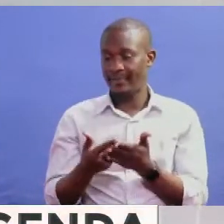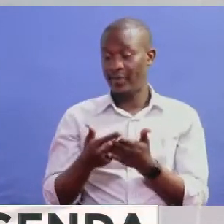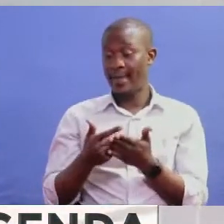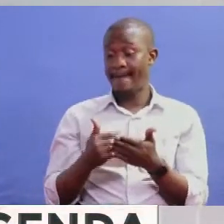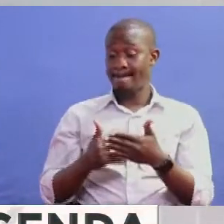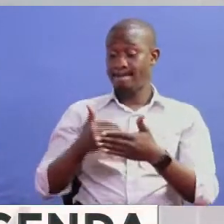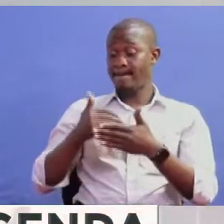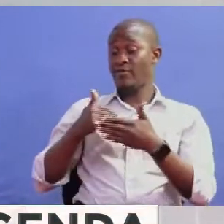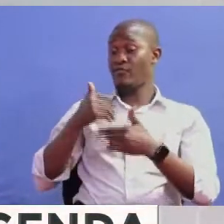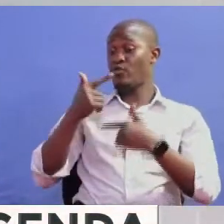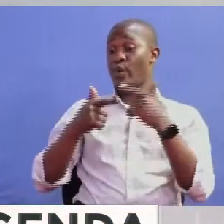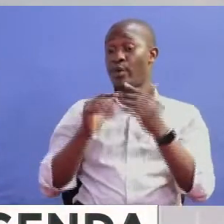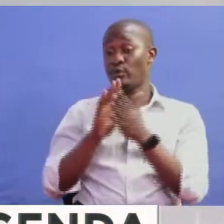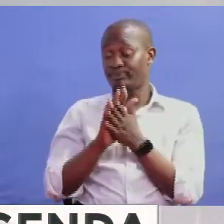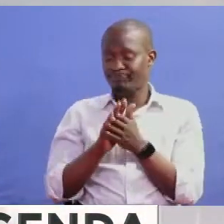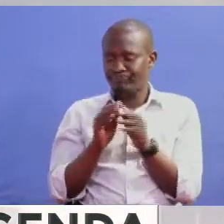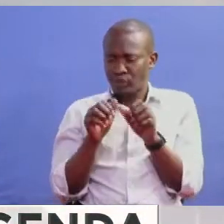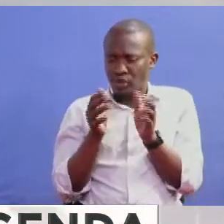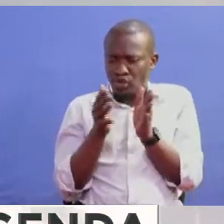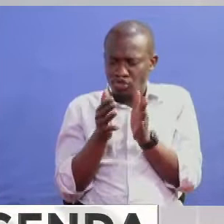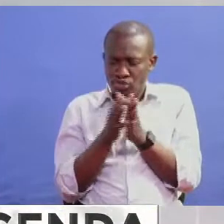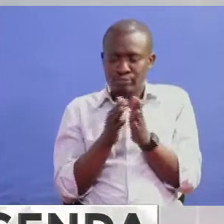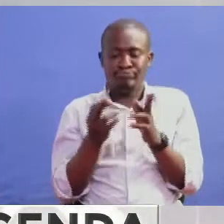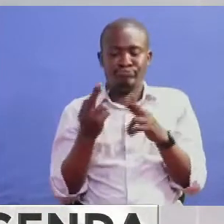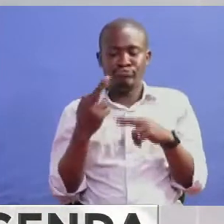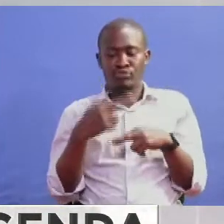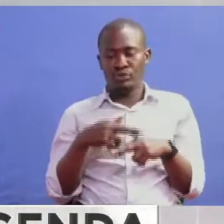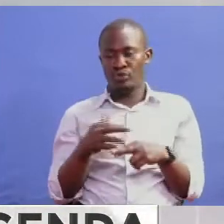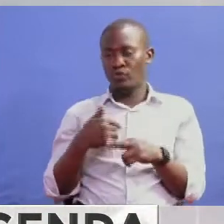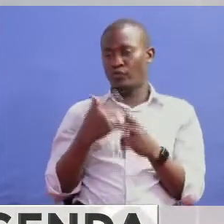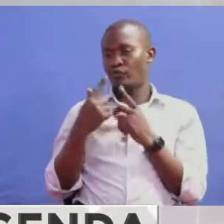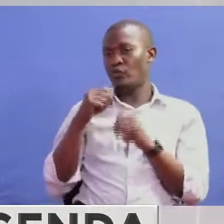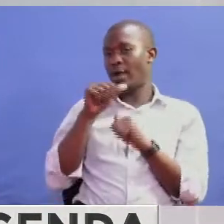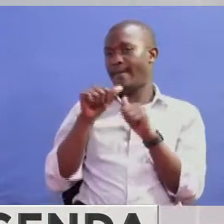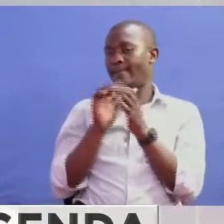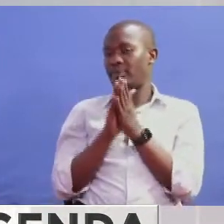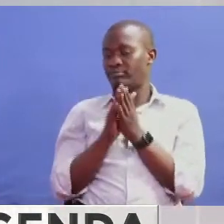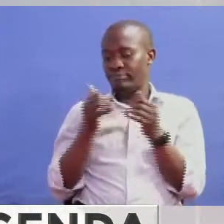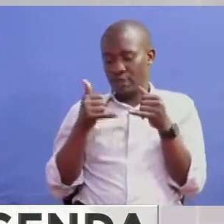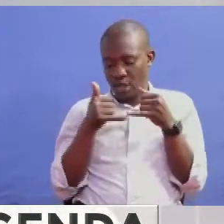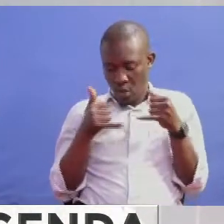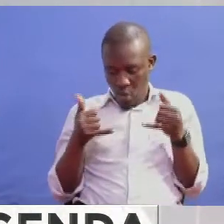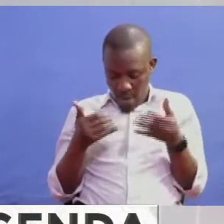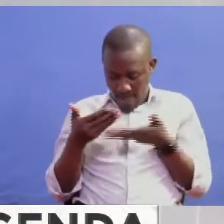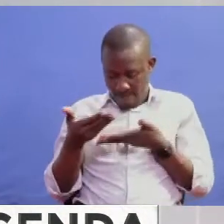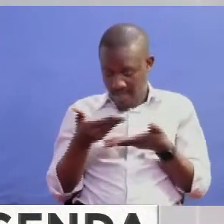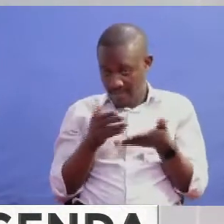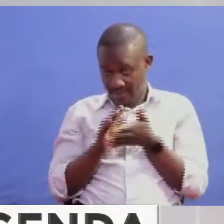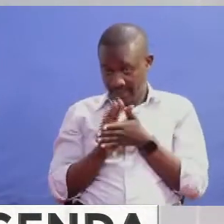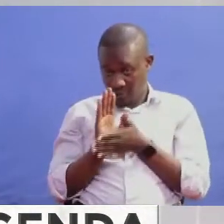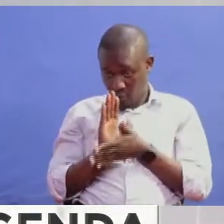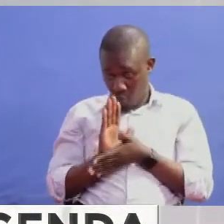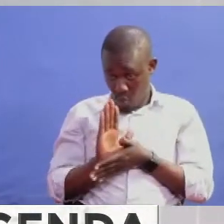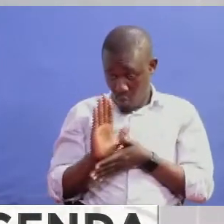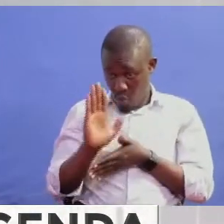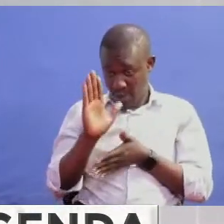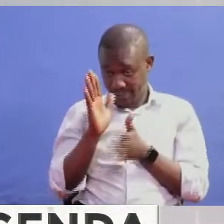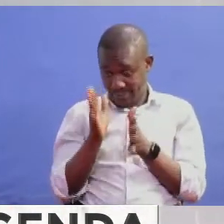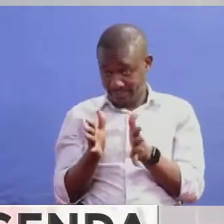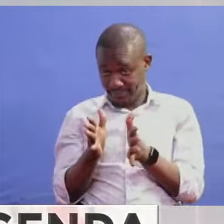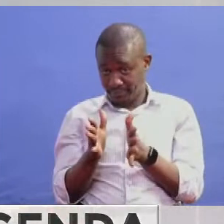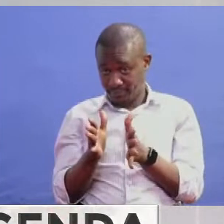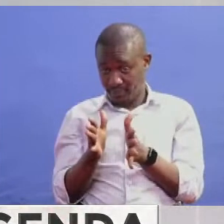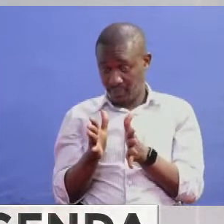we went on that short break, we were talking about now the online business owners, just to say the